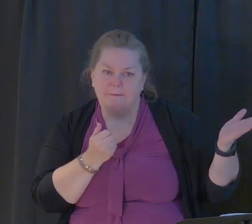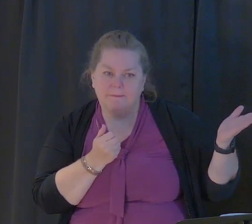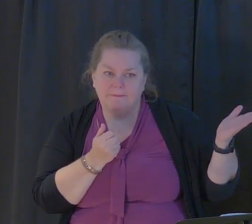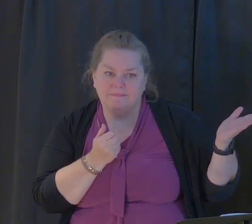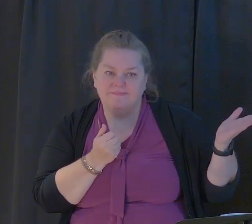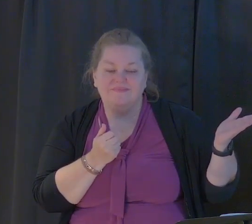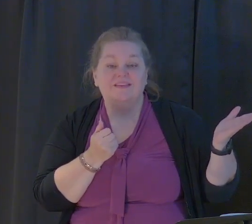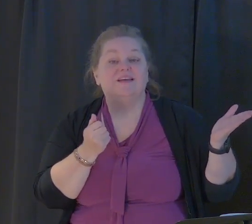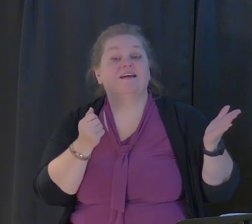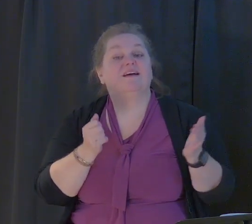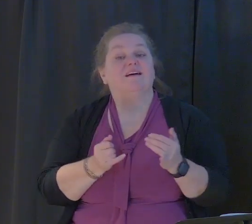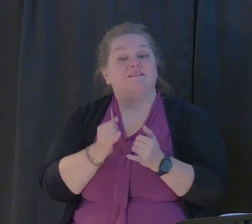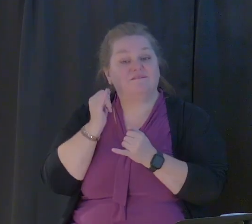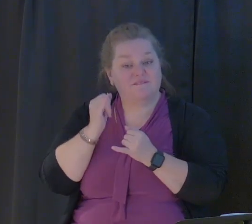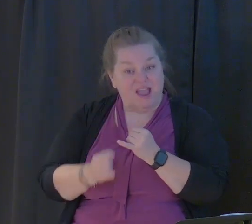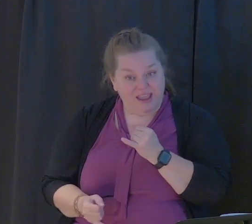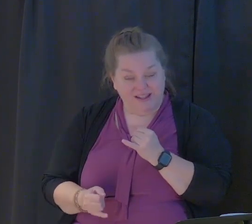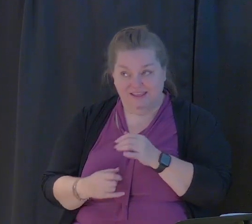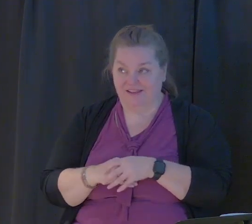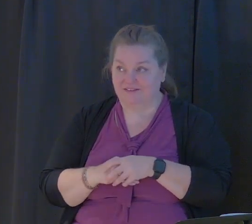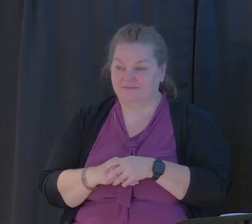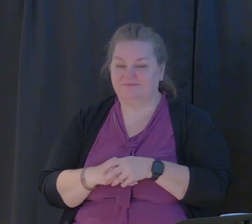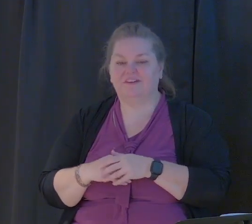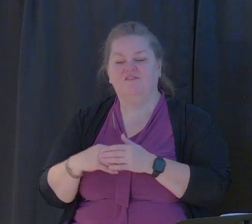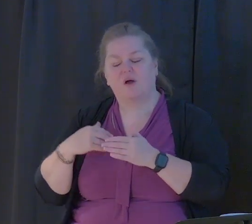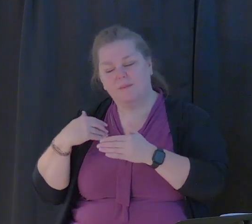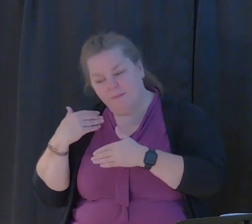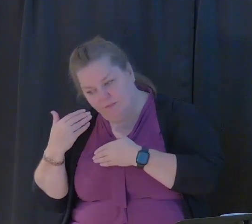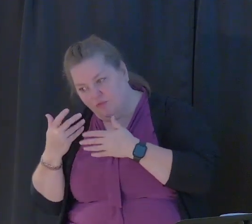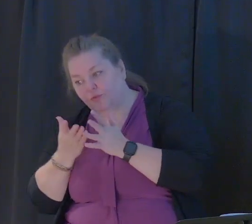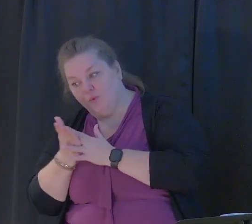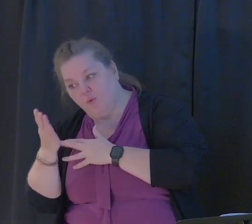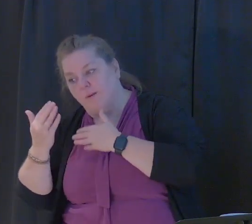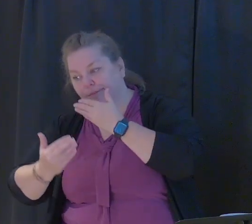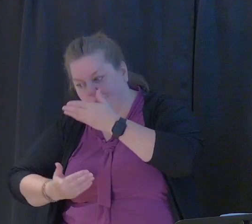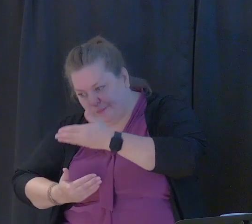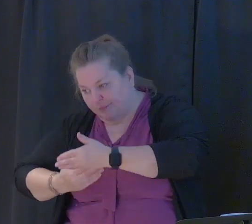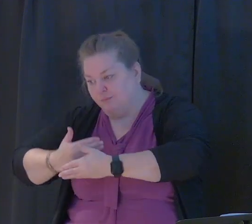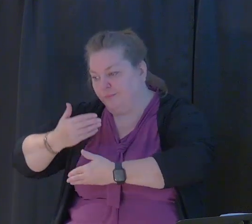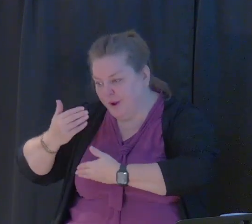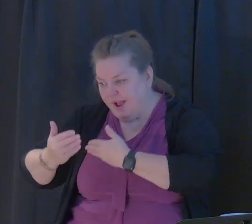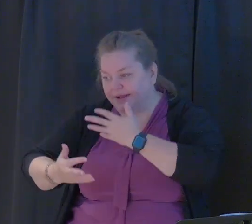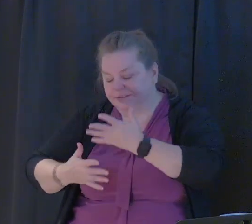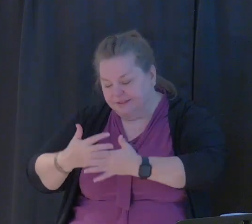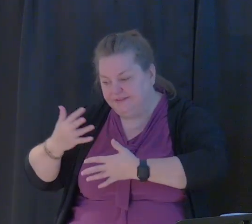And finally, through some process of